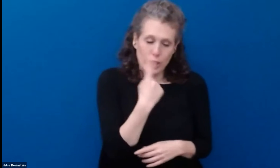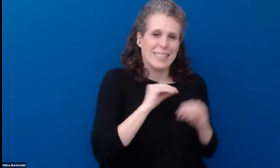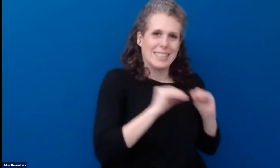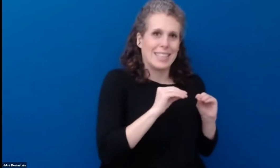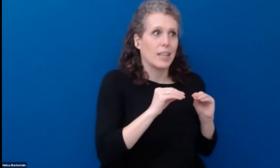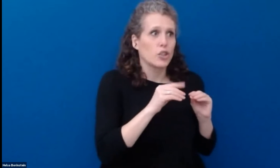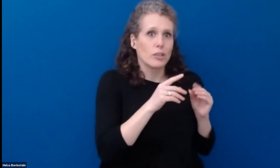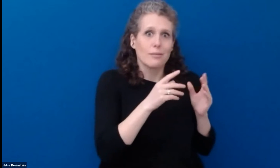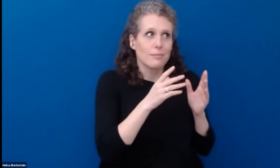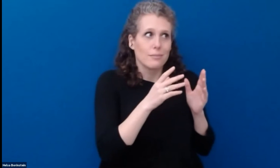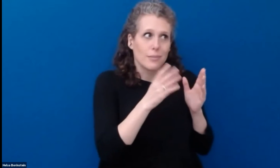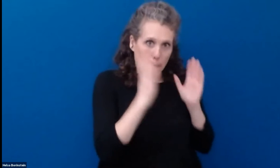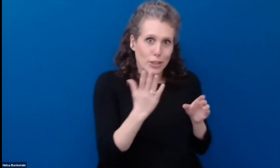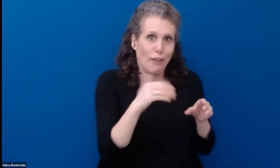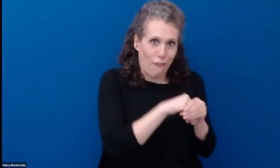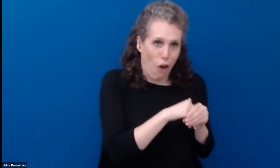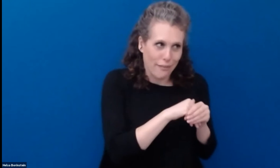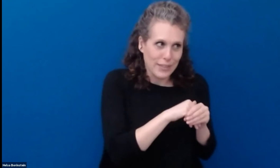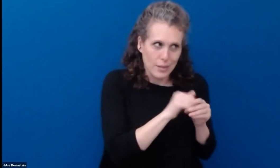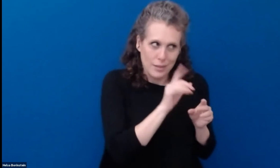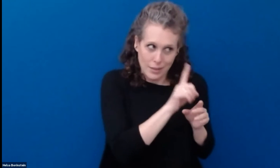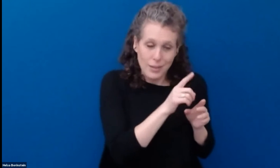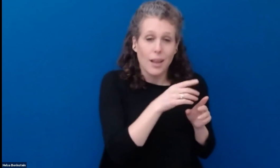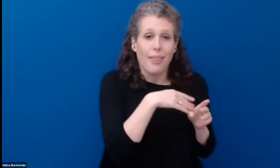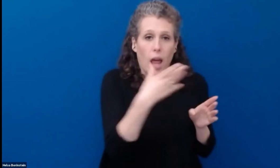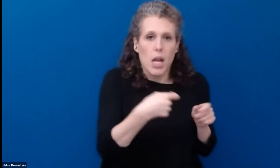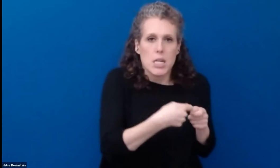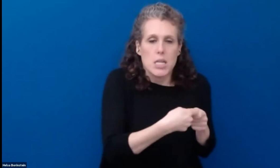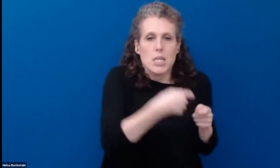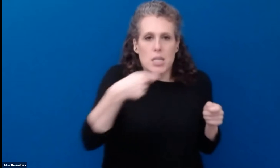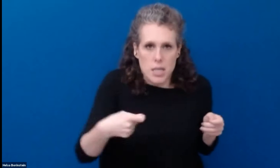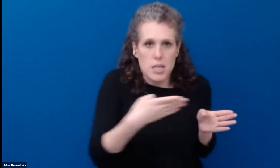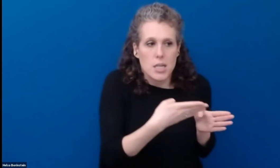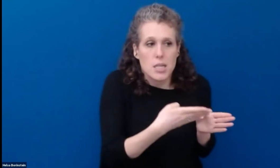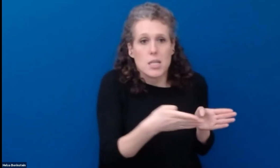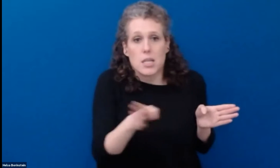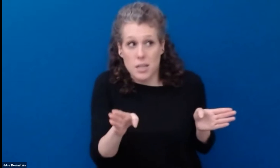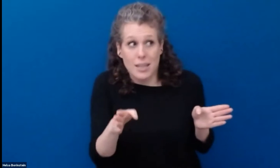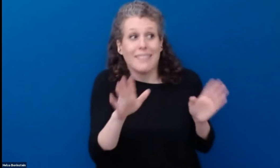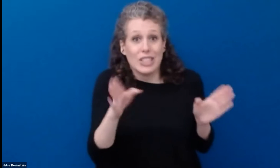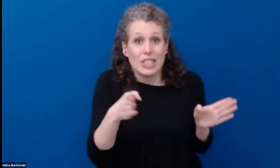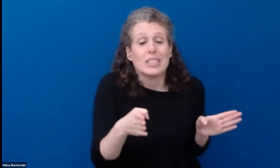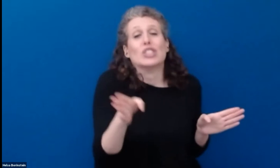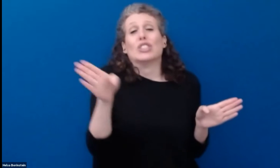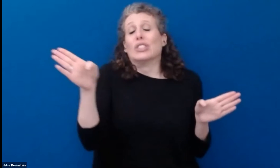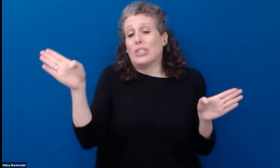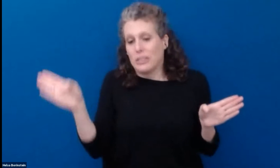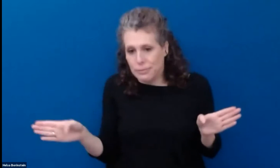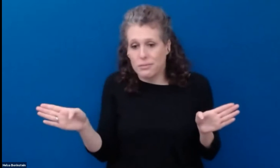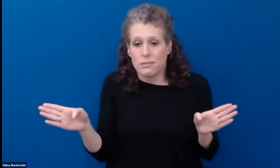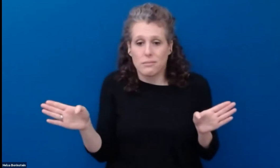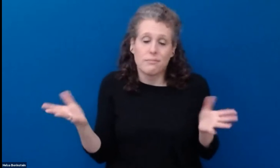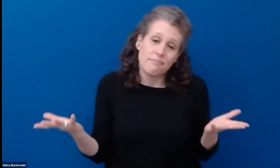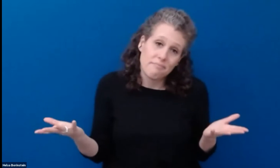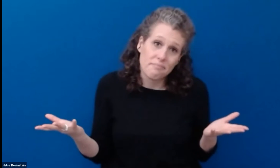at all, and then try to sort of broaden the scope of this in a good way. So it seems like